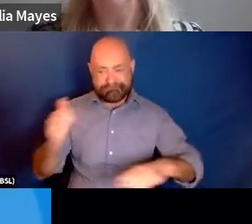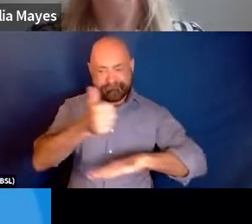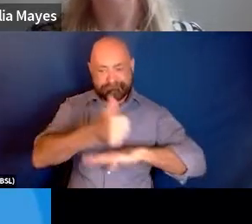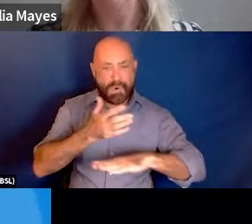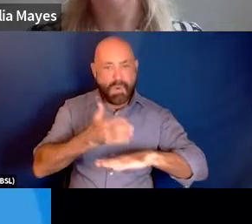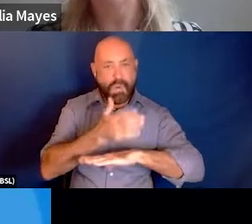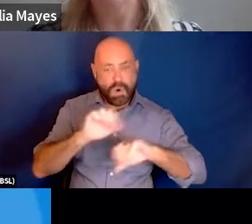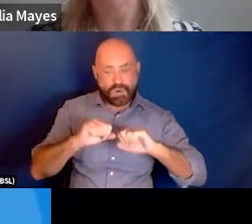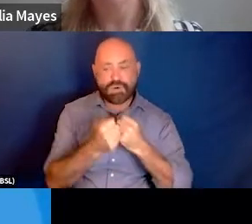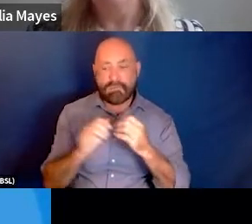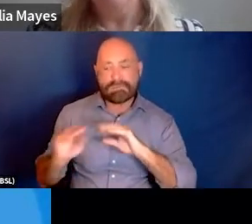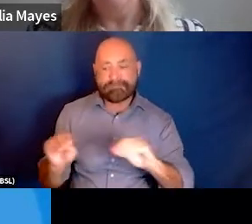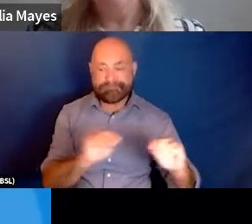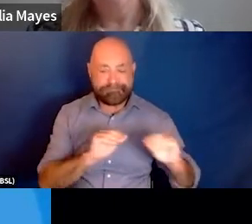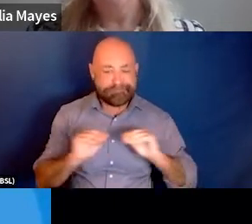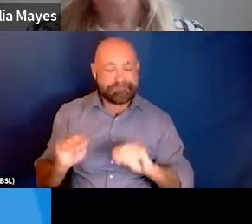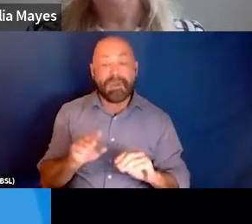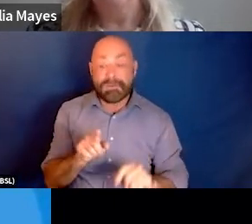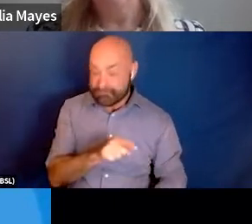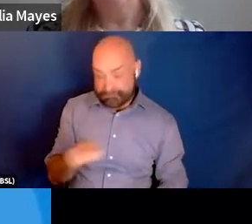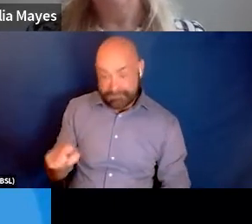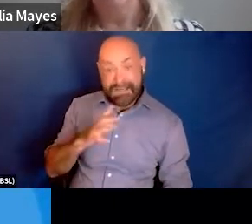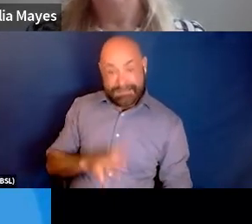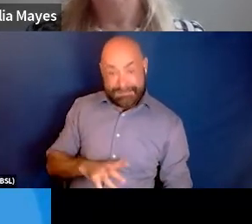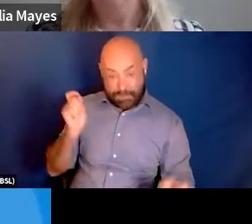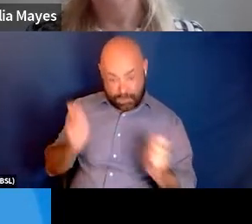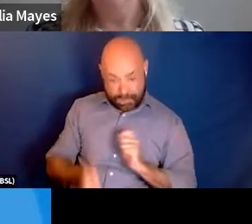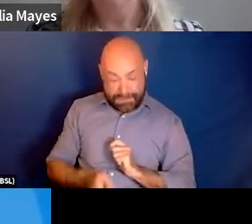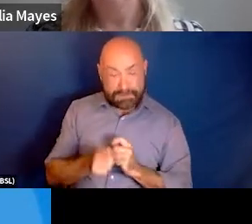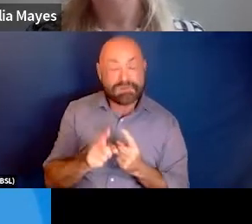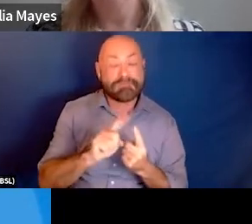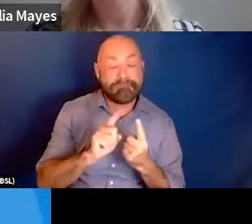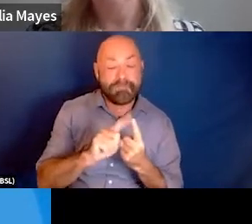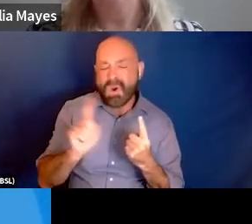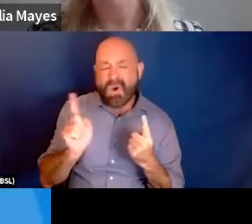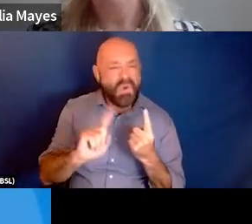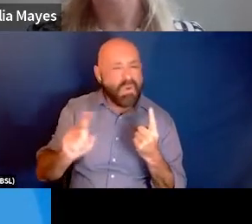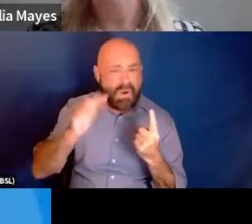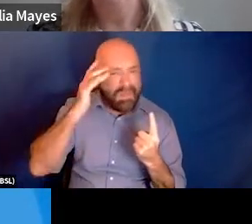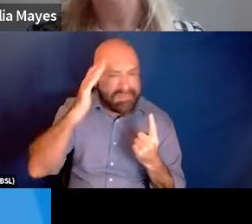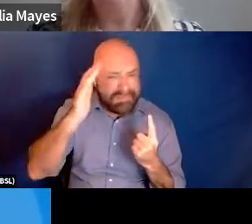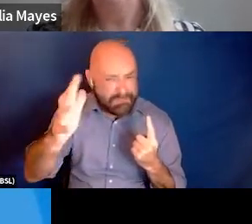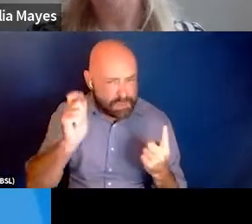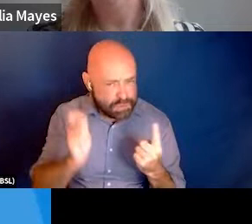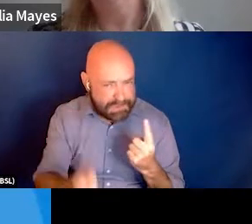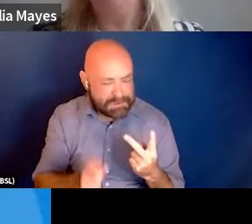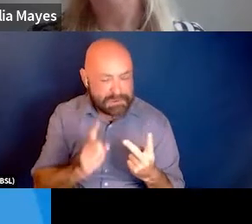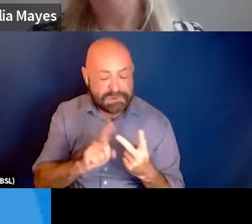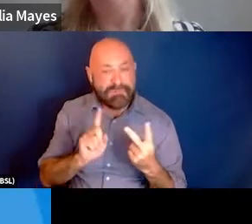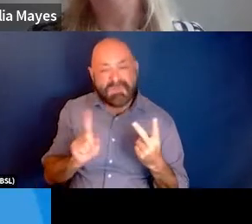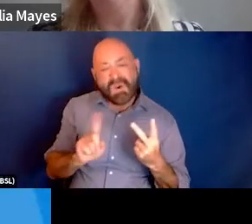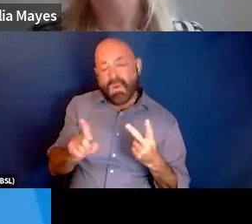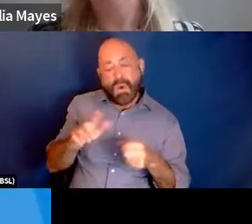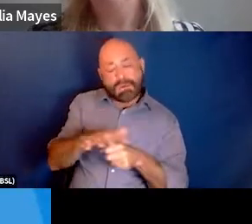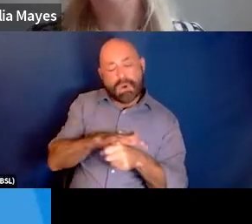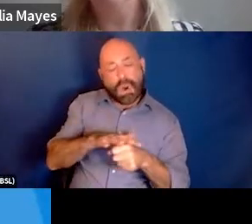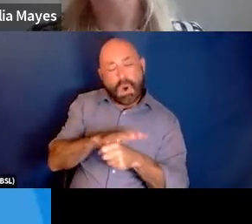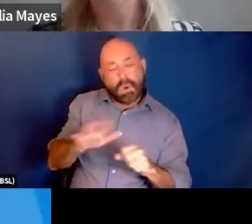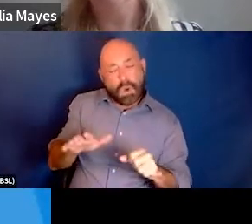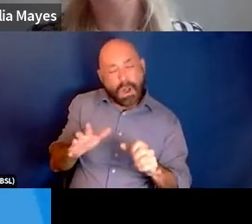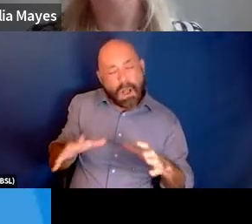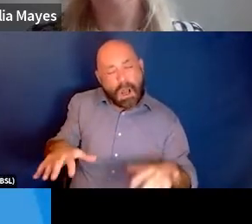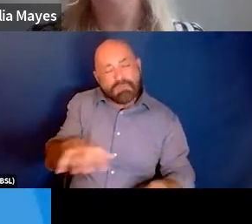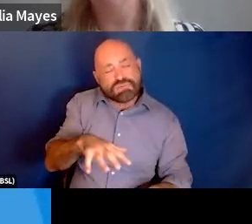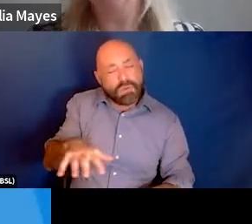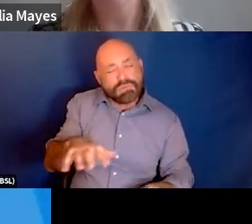consensus for the need for change, co-produce a theory of change to articulate the local family hub approach and how it will add value to your